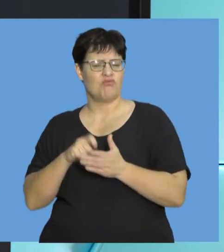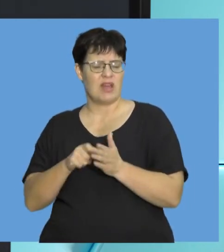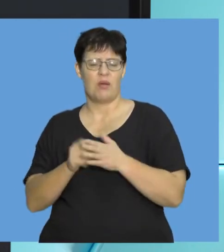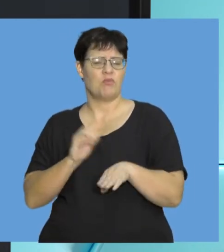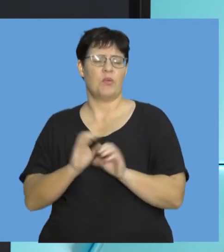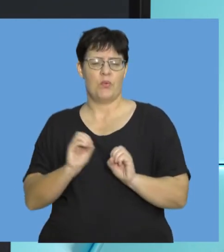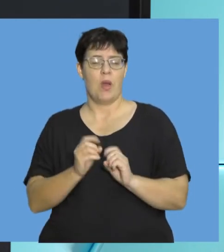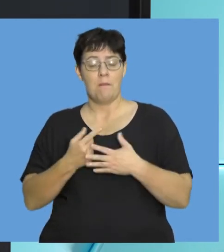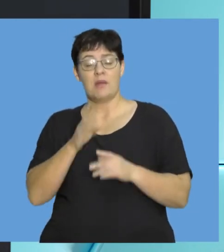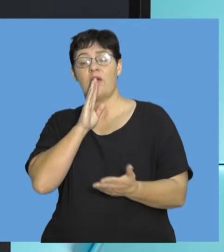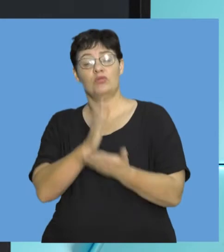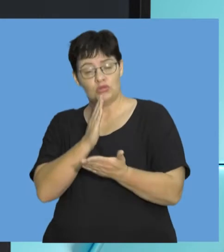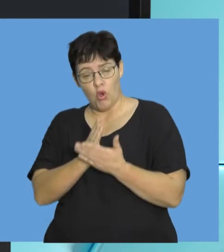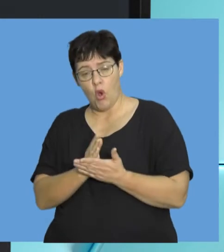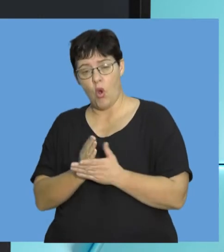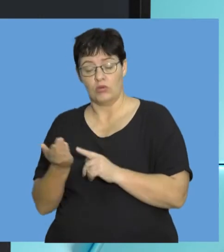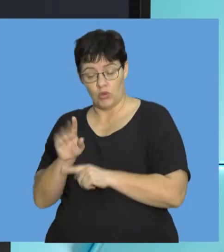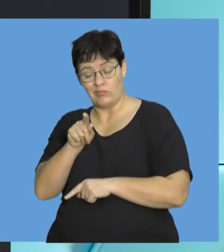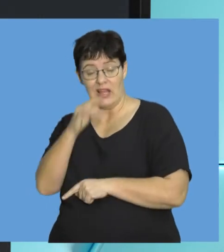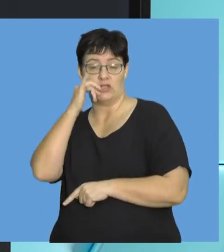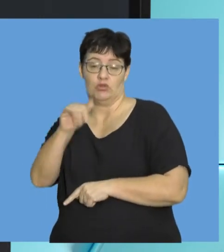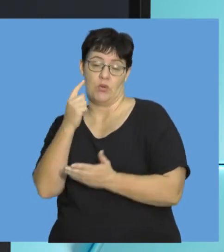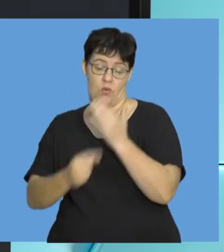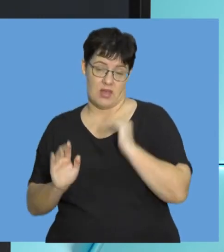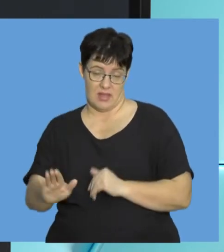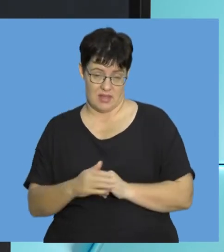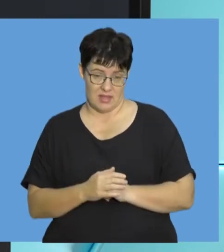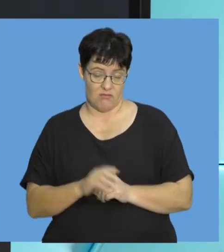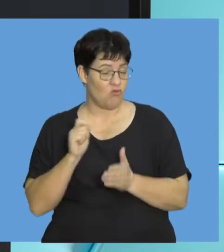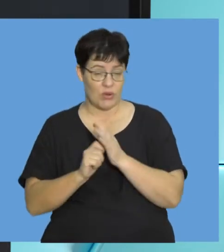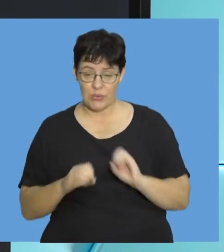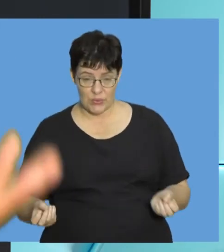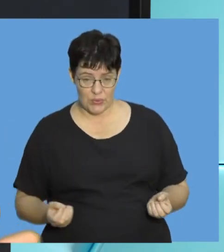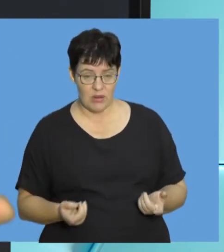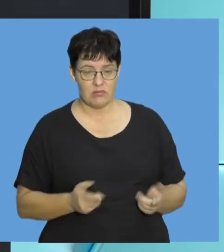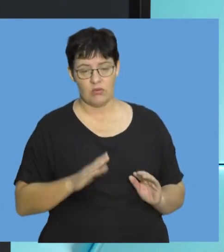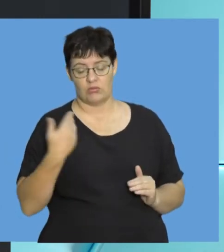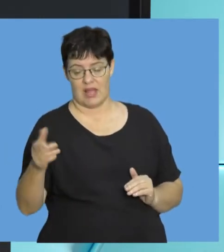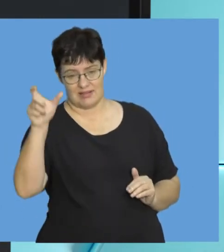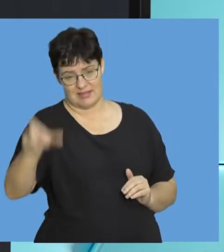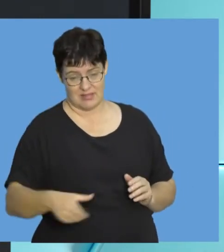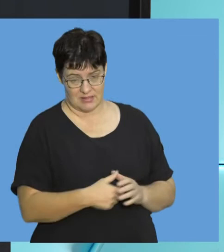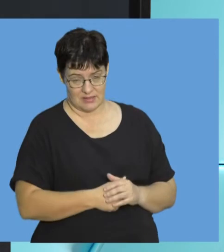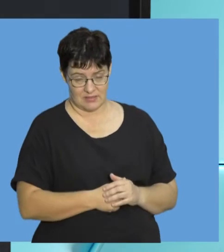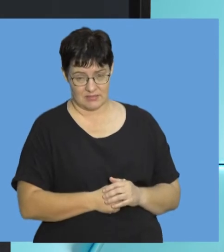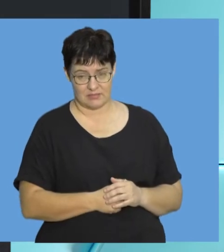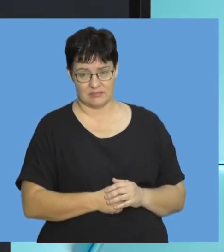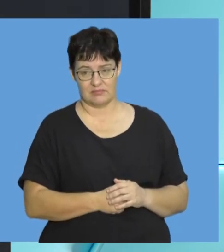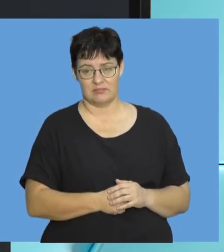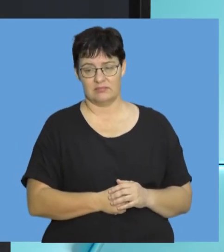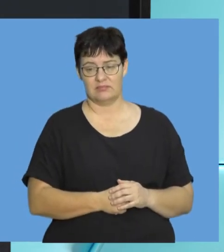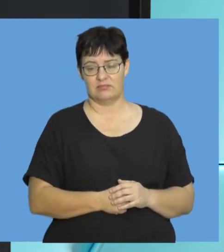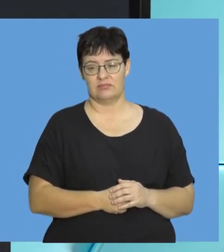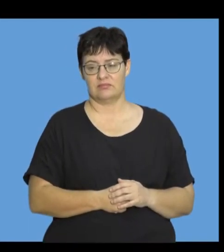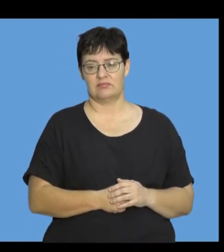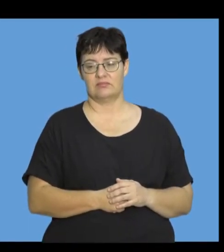it in your script, it's not a problem, but you must be specific that you are checking. If you don't write it, then just do it on the side as I initially